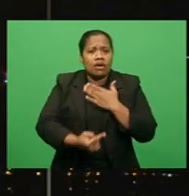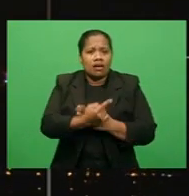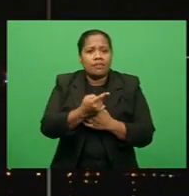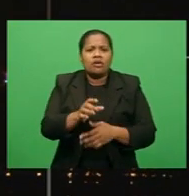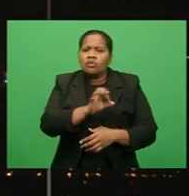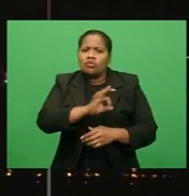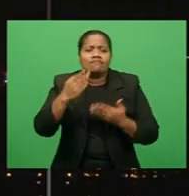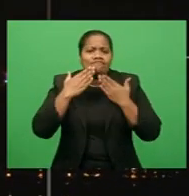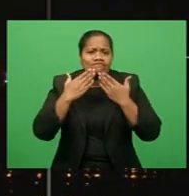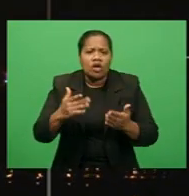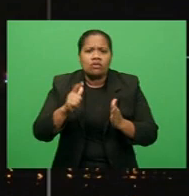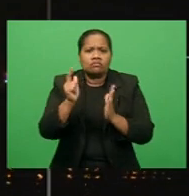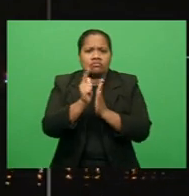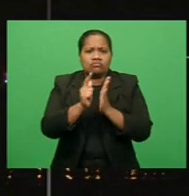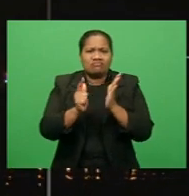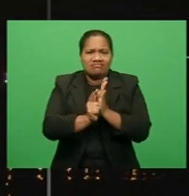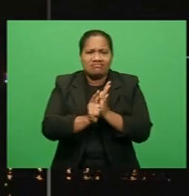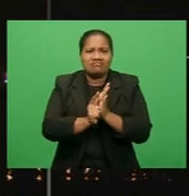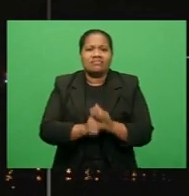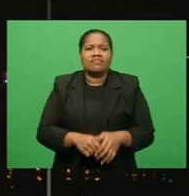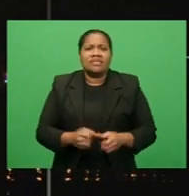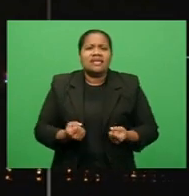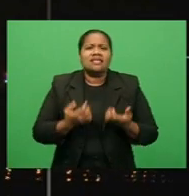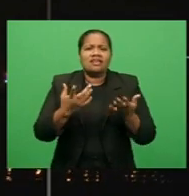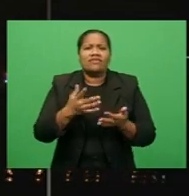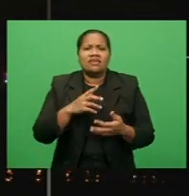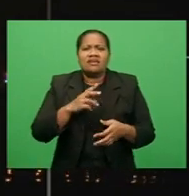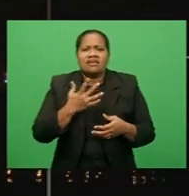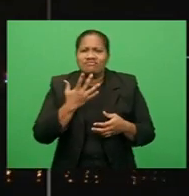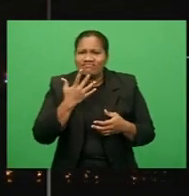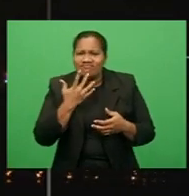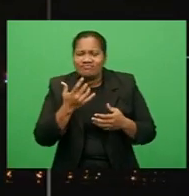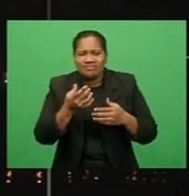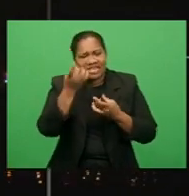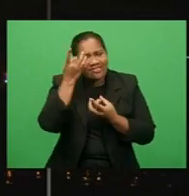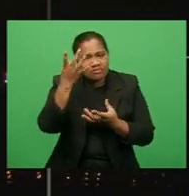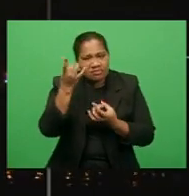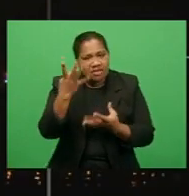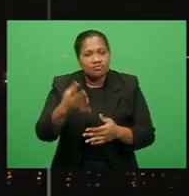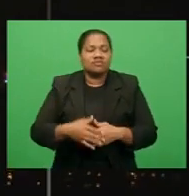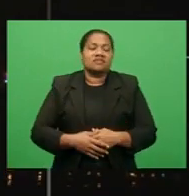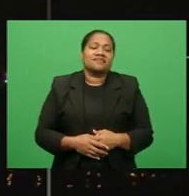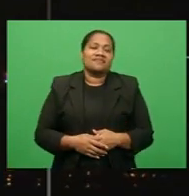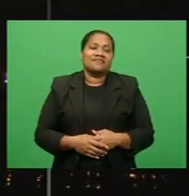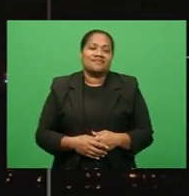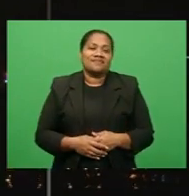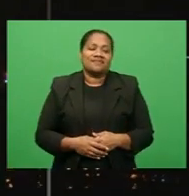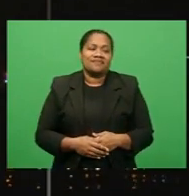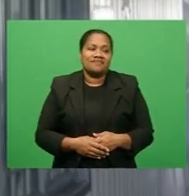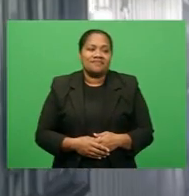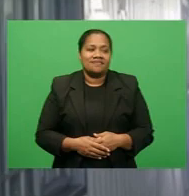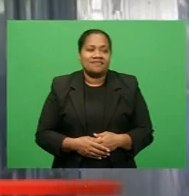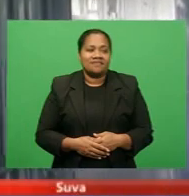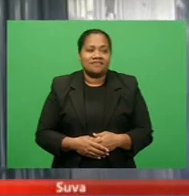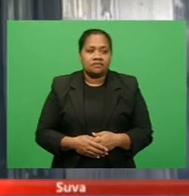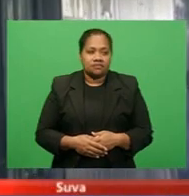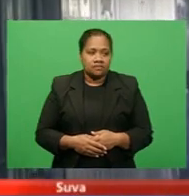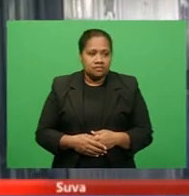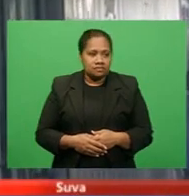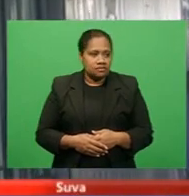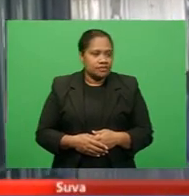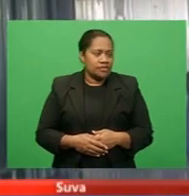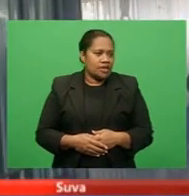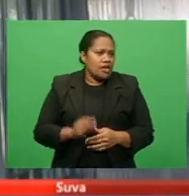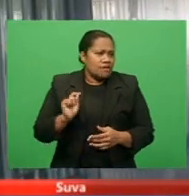disobedience of lawful order and giving false or misleading information. Pranita Prakash with the details. The first